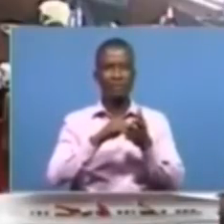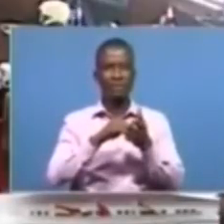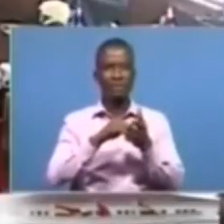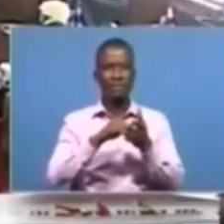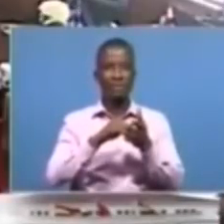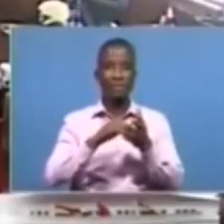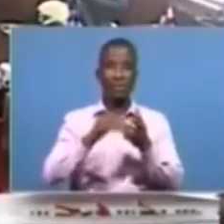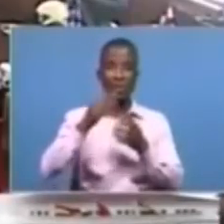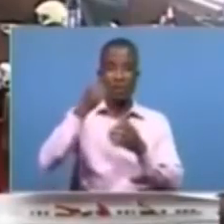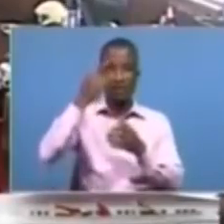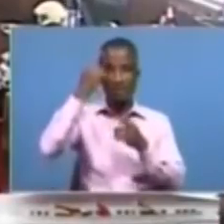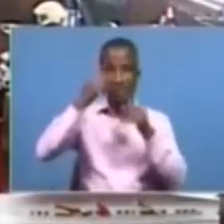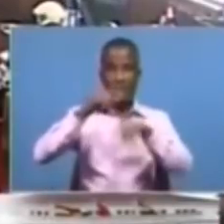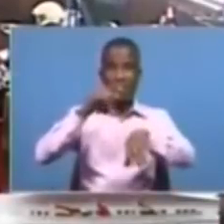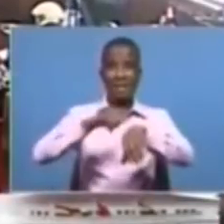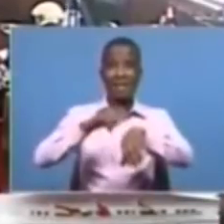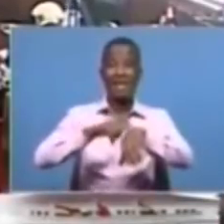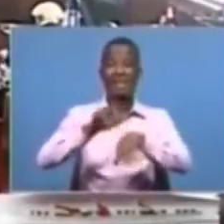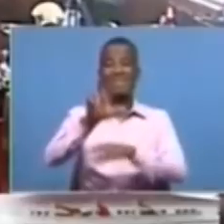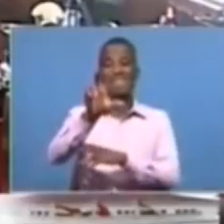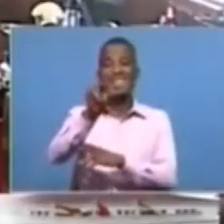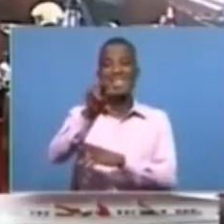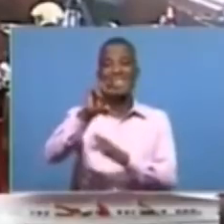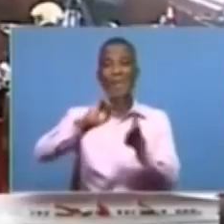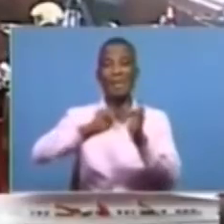Time management, you have 30 minutes.